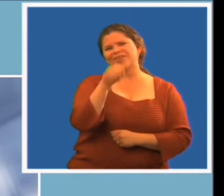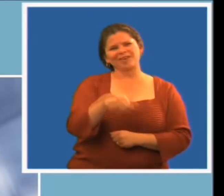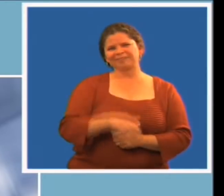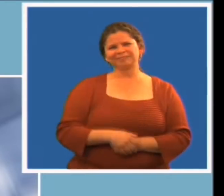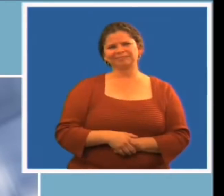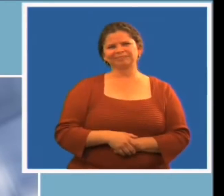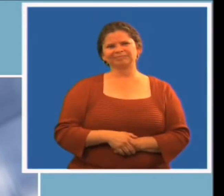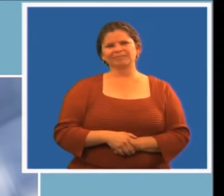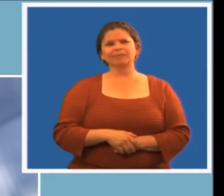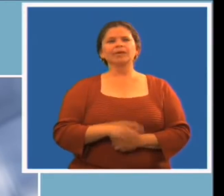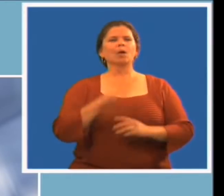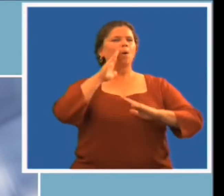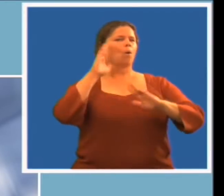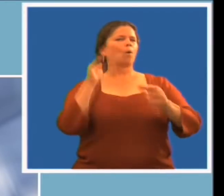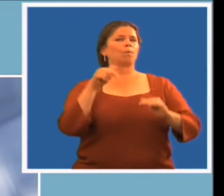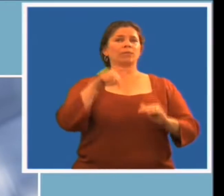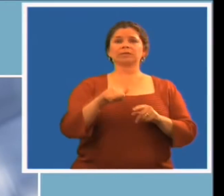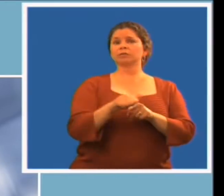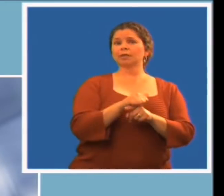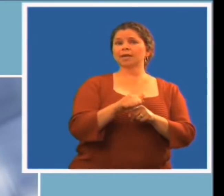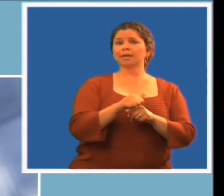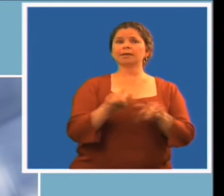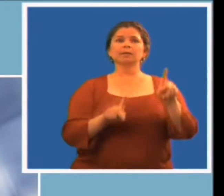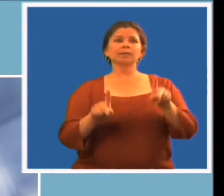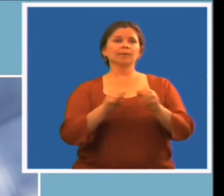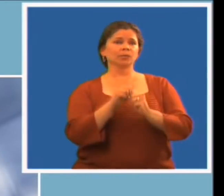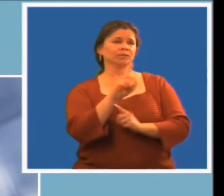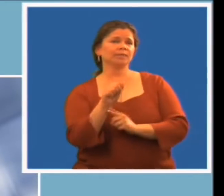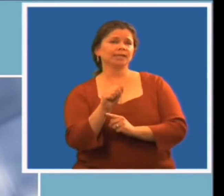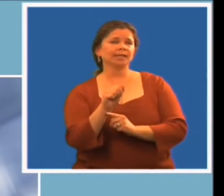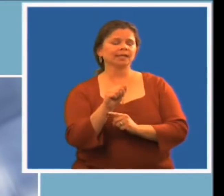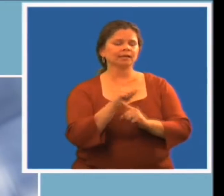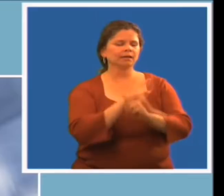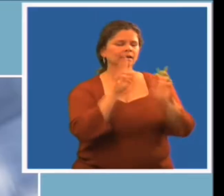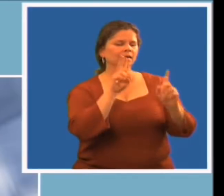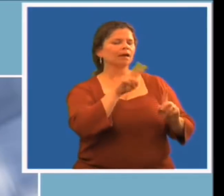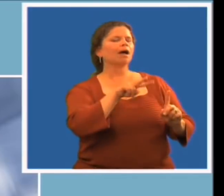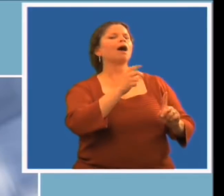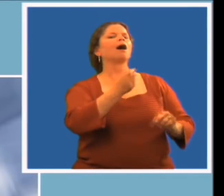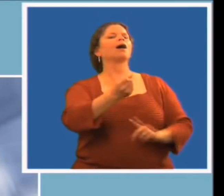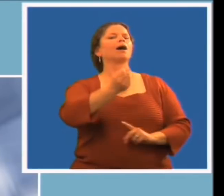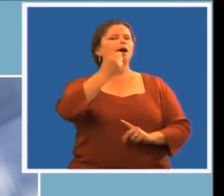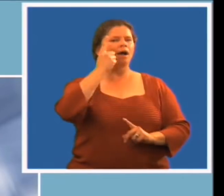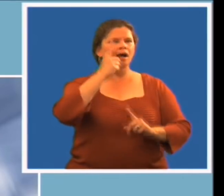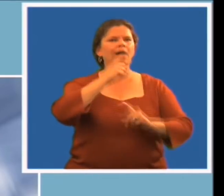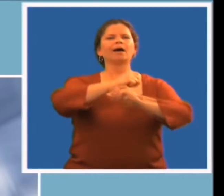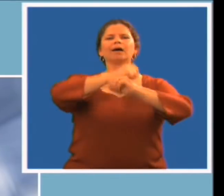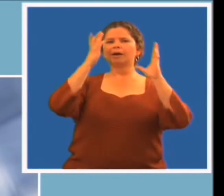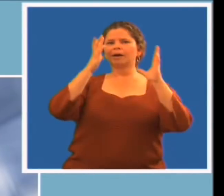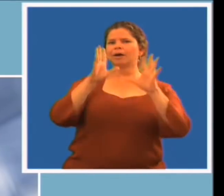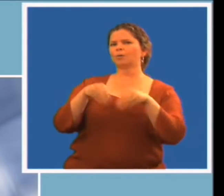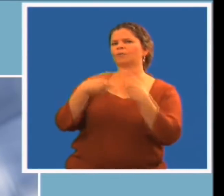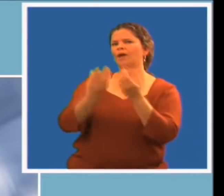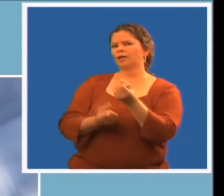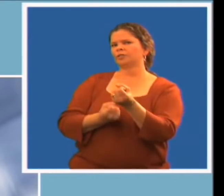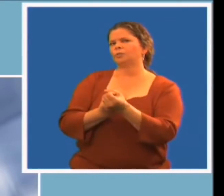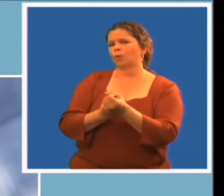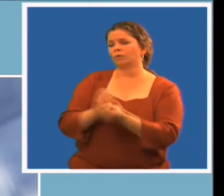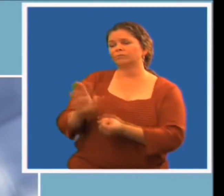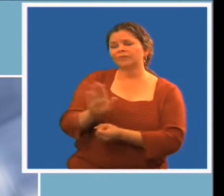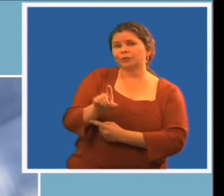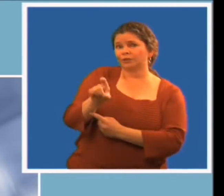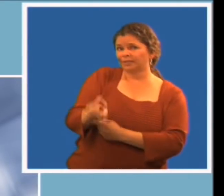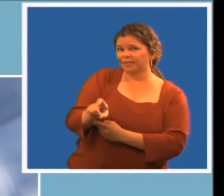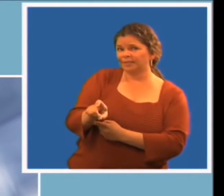video will not be able to prepare you for every scenario that you may encounter. Our hope is that this session will help